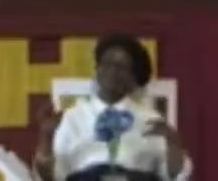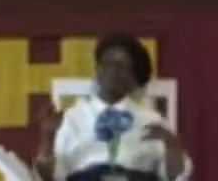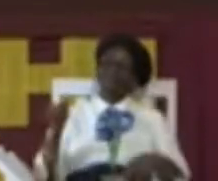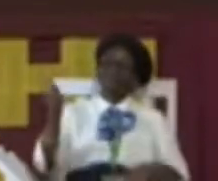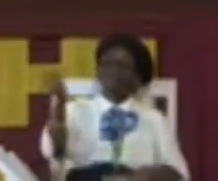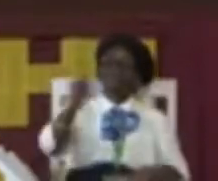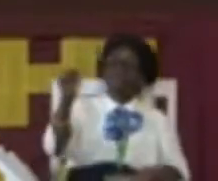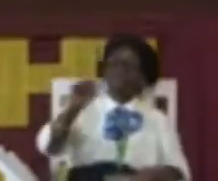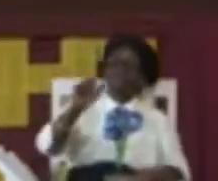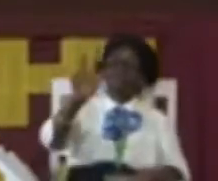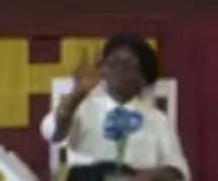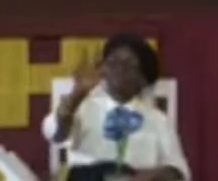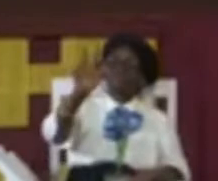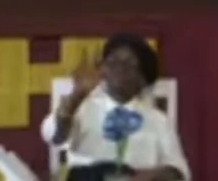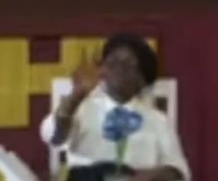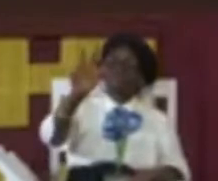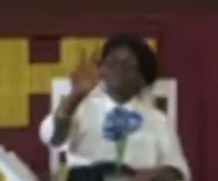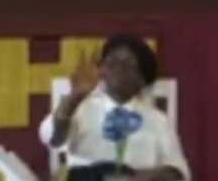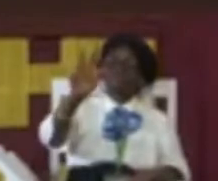Thirteen.